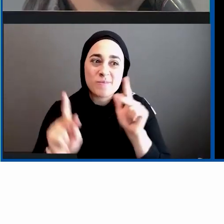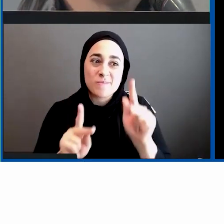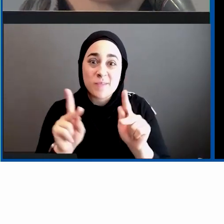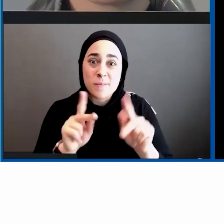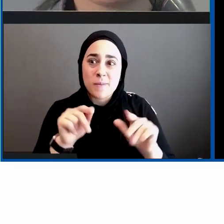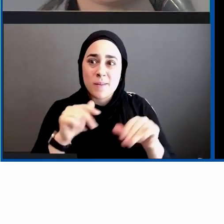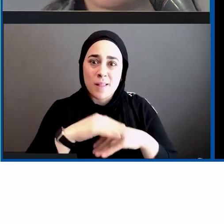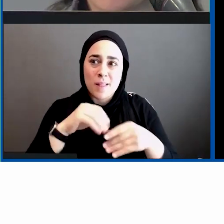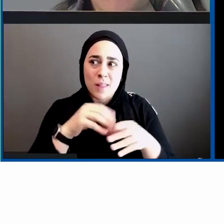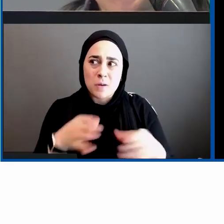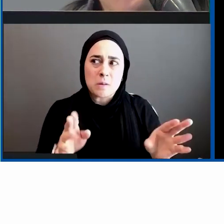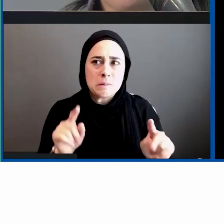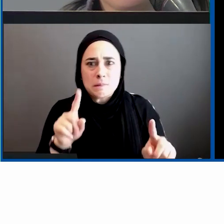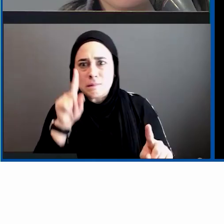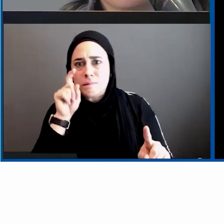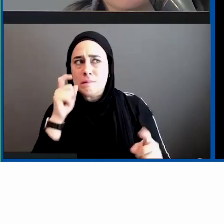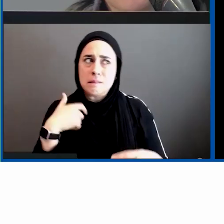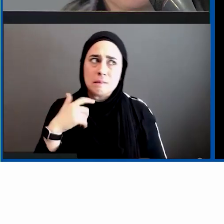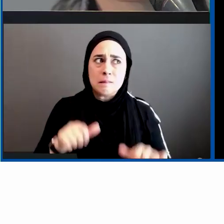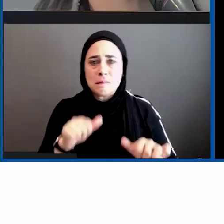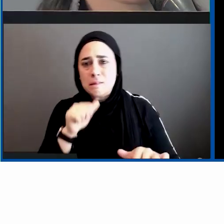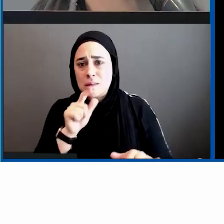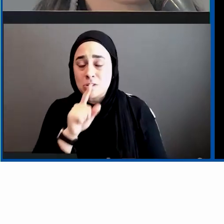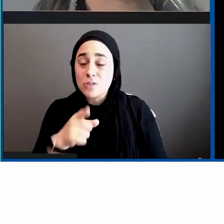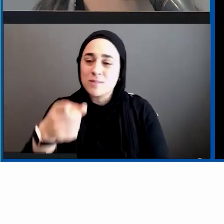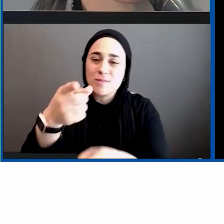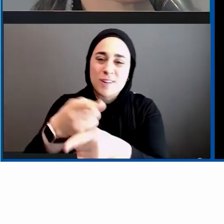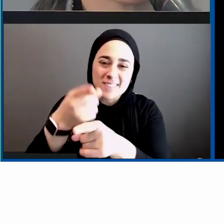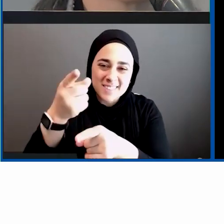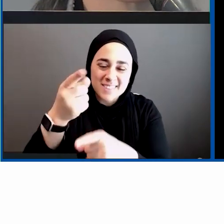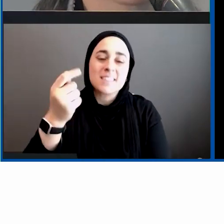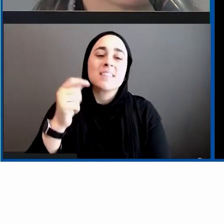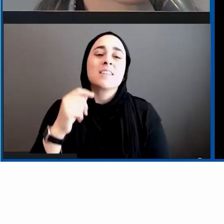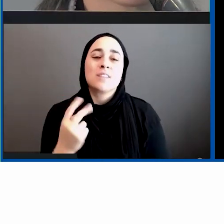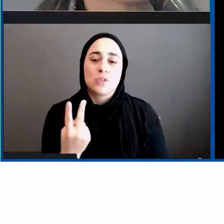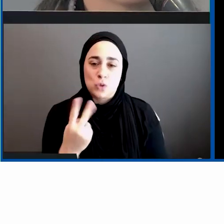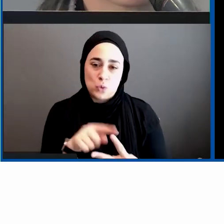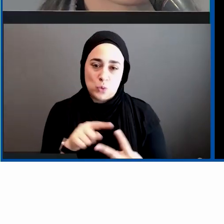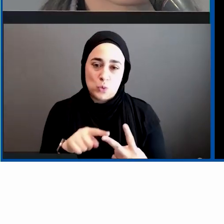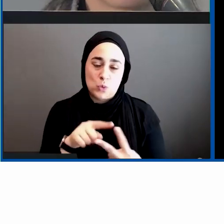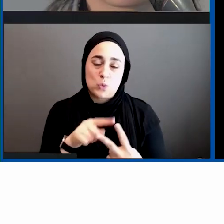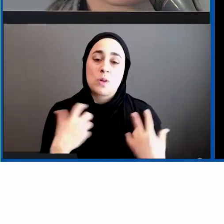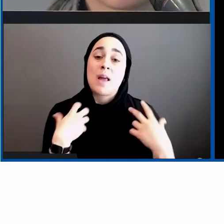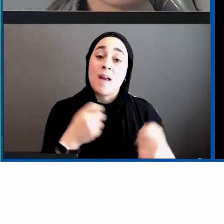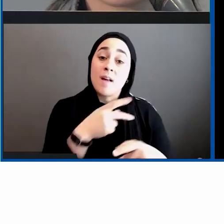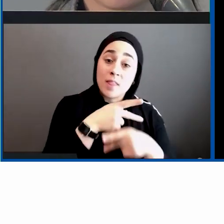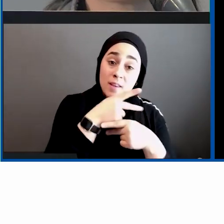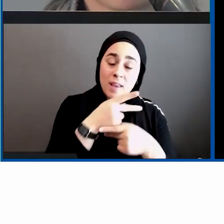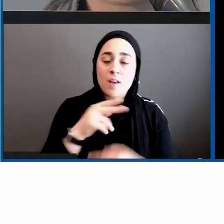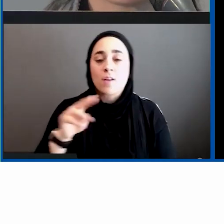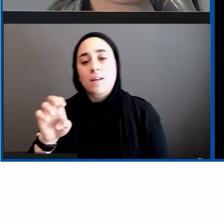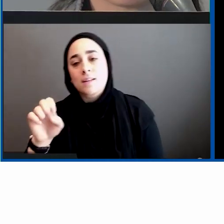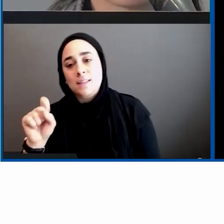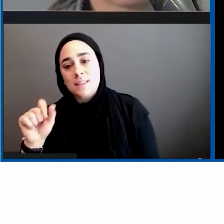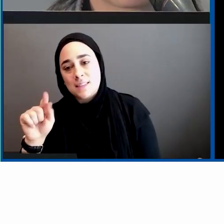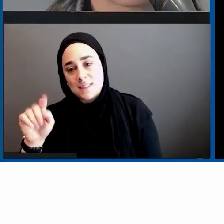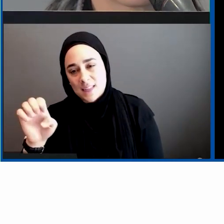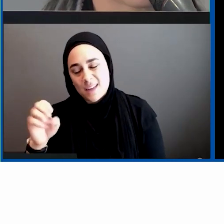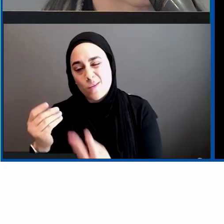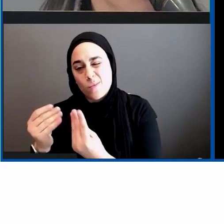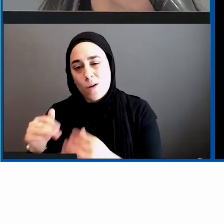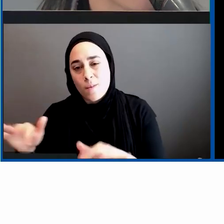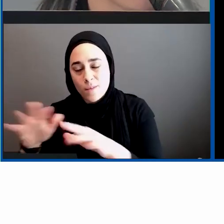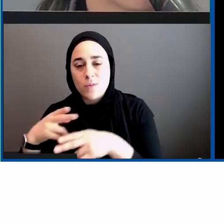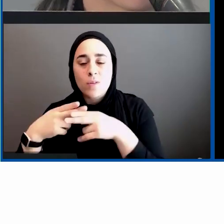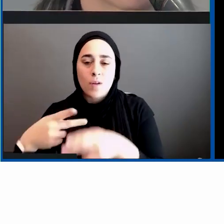room saying, oh, we don't know. So there's two kinds of powers of attorney. One's for healthcare and one's for estates, property. It's called power of